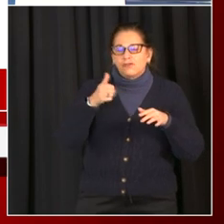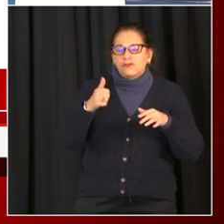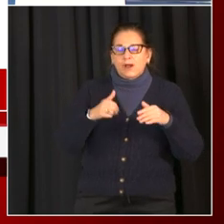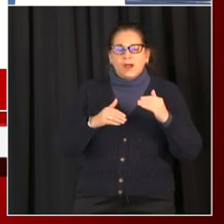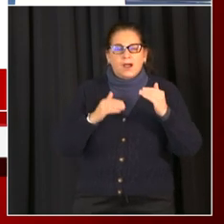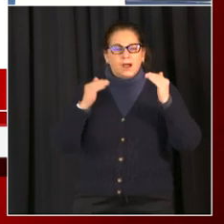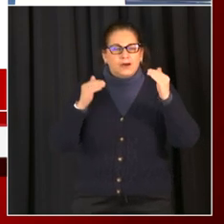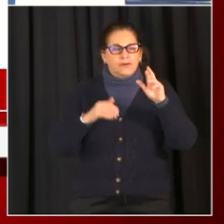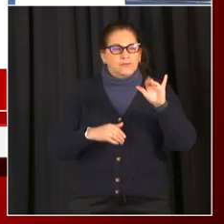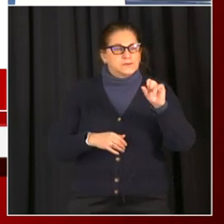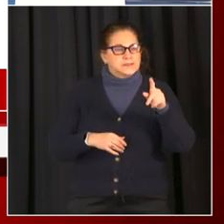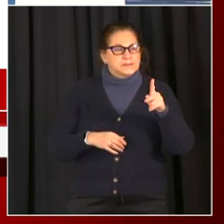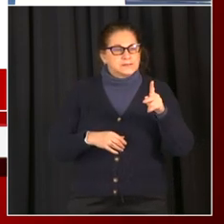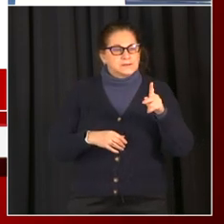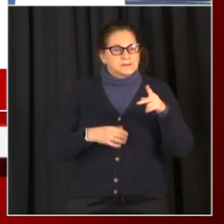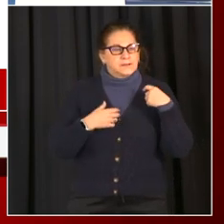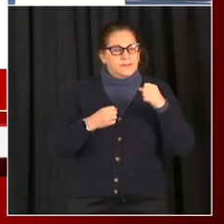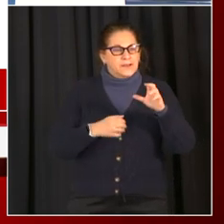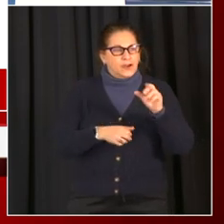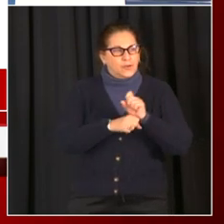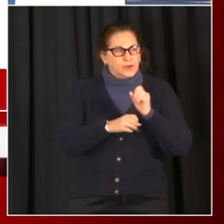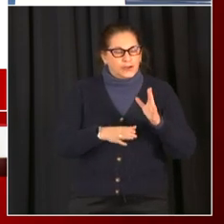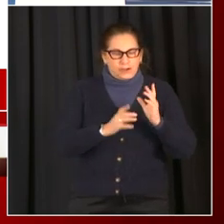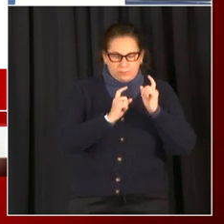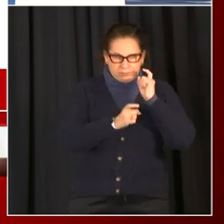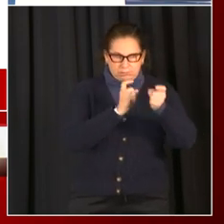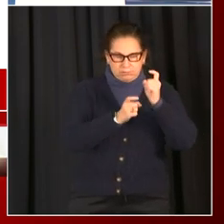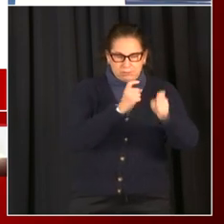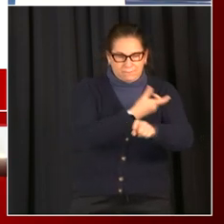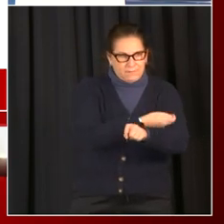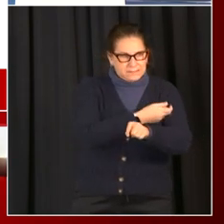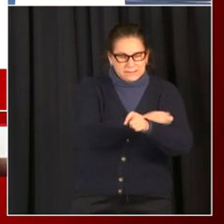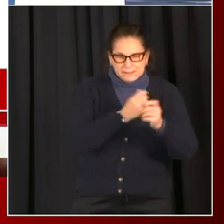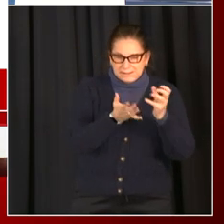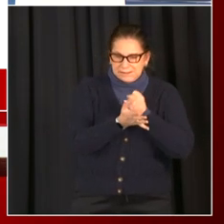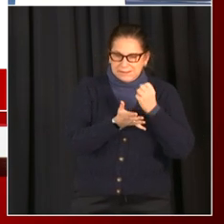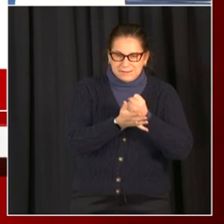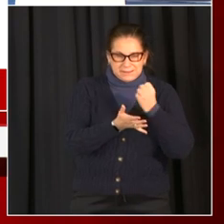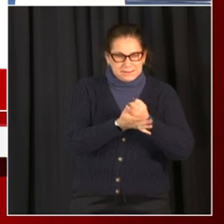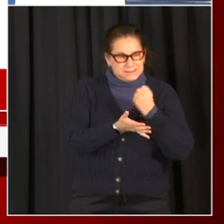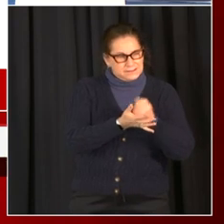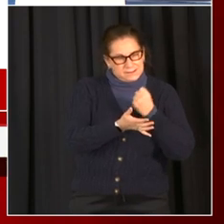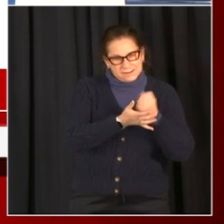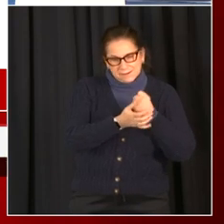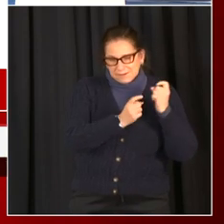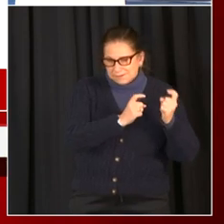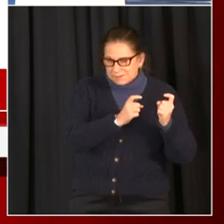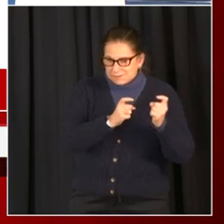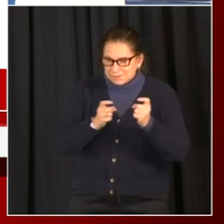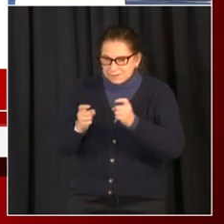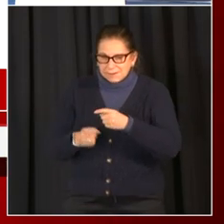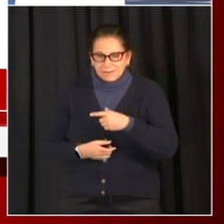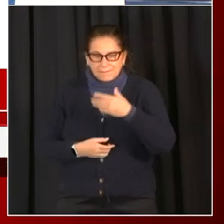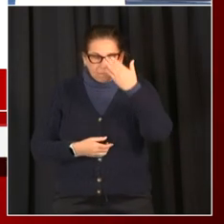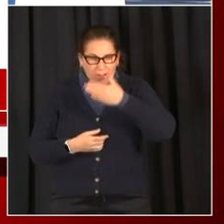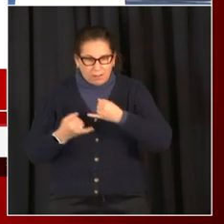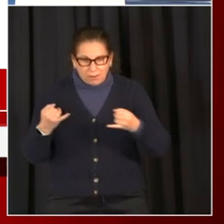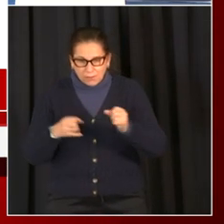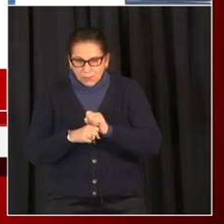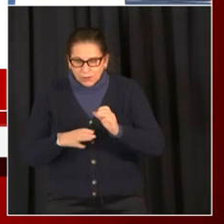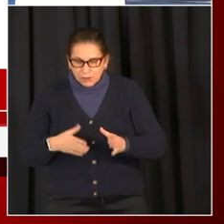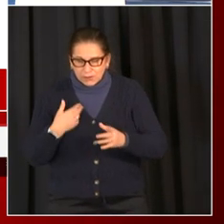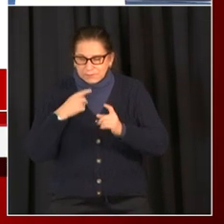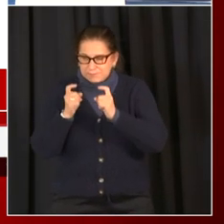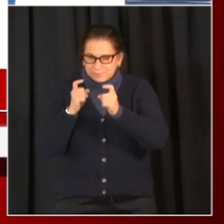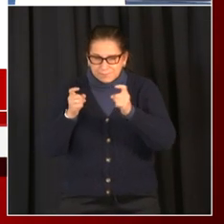workers. So with this includes those in frontline public health, but also EMS workers, so not